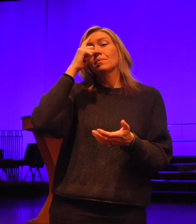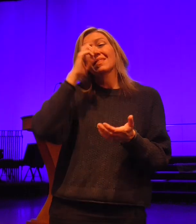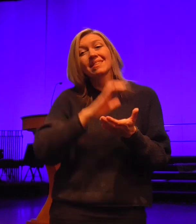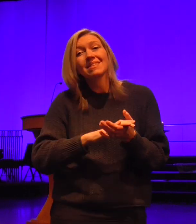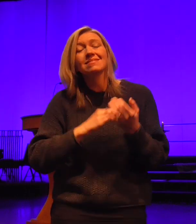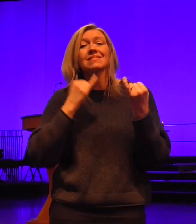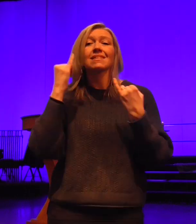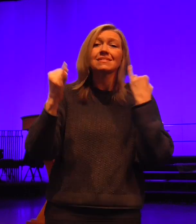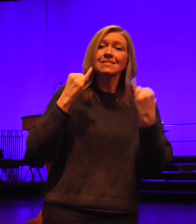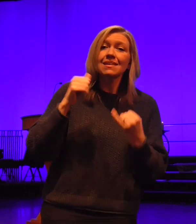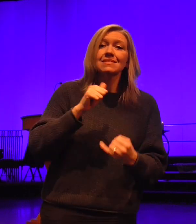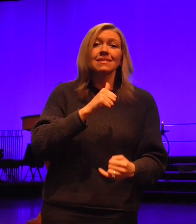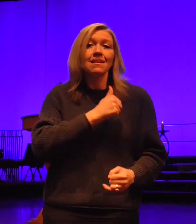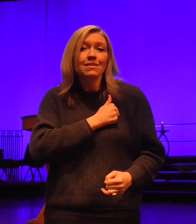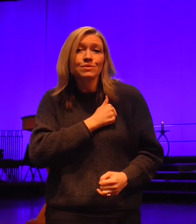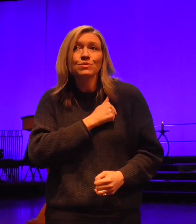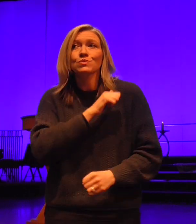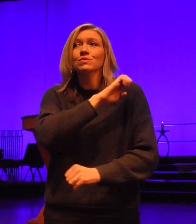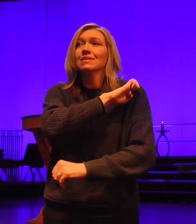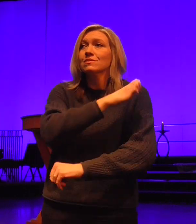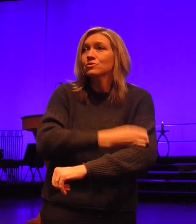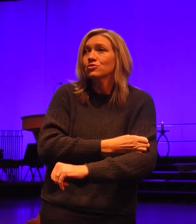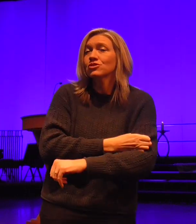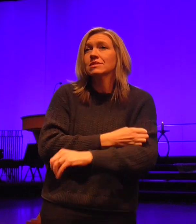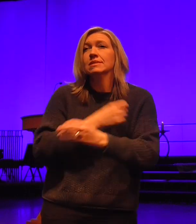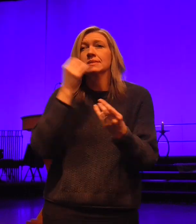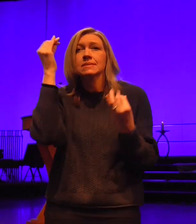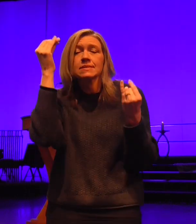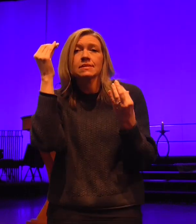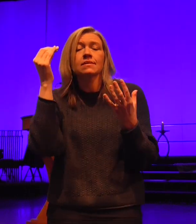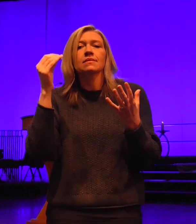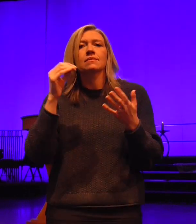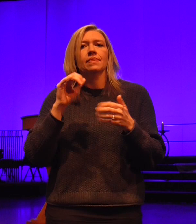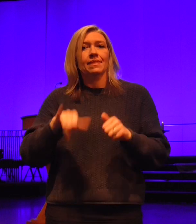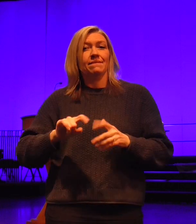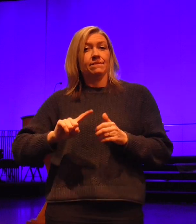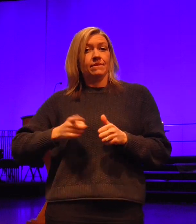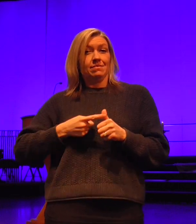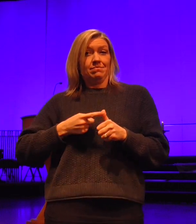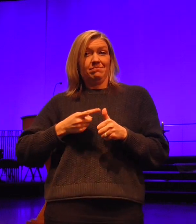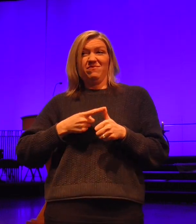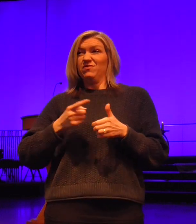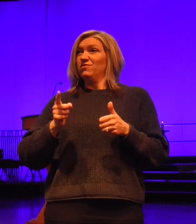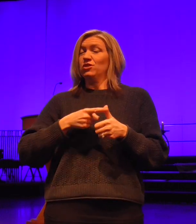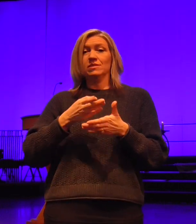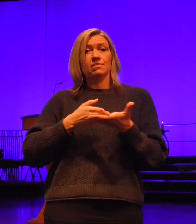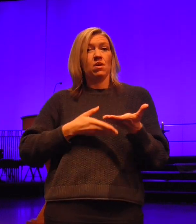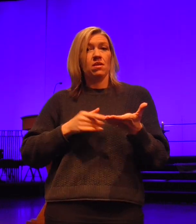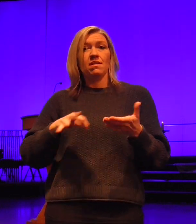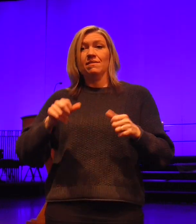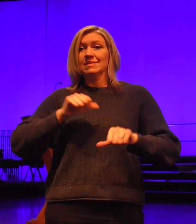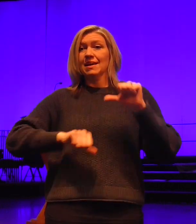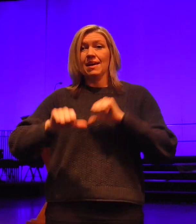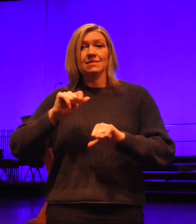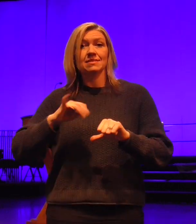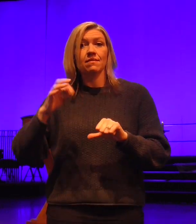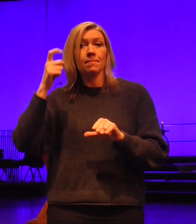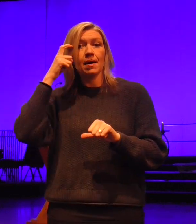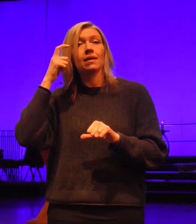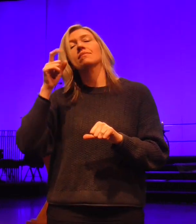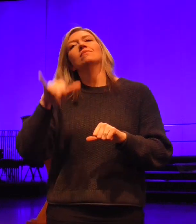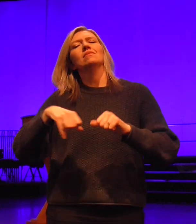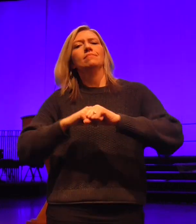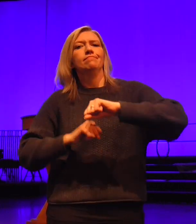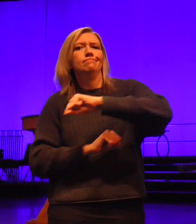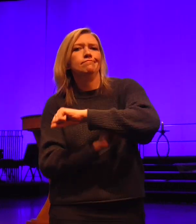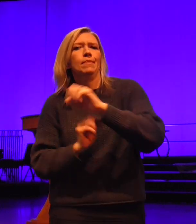attitudes and our energy and our convictions. And the very first part of the Science of Mind, our core book that we study